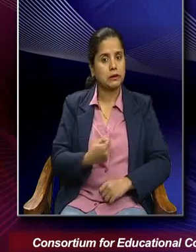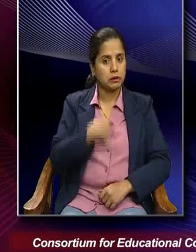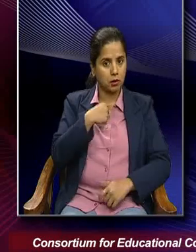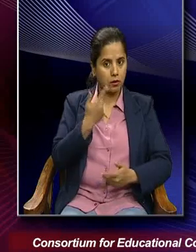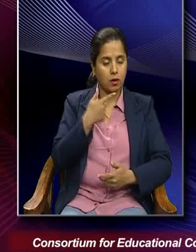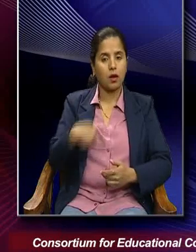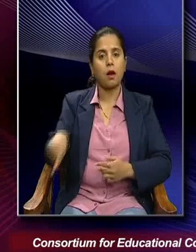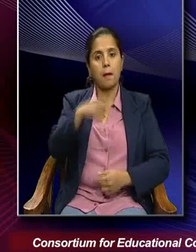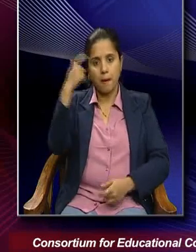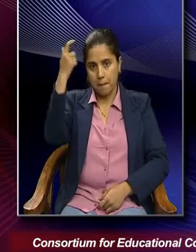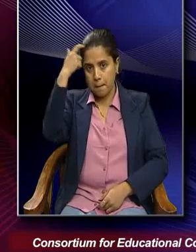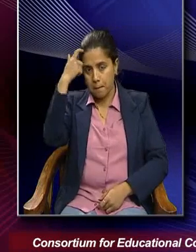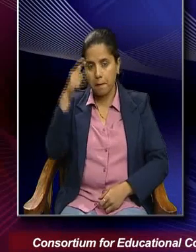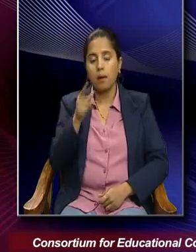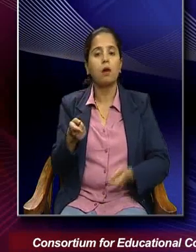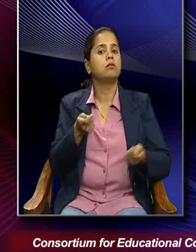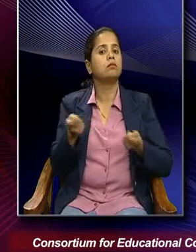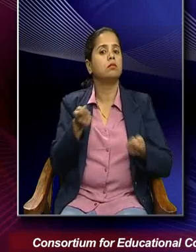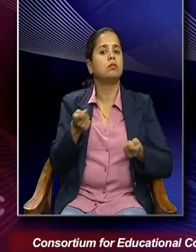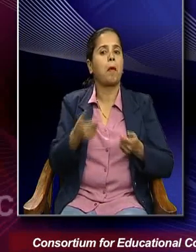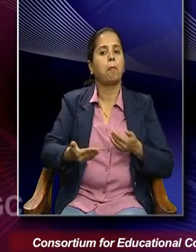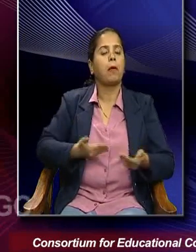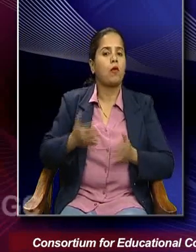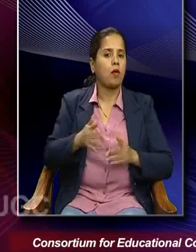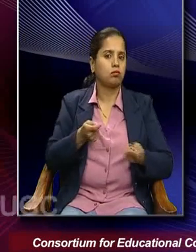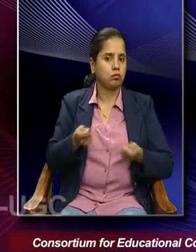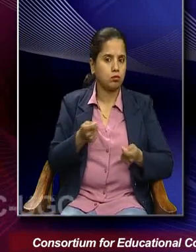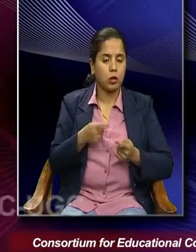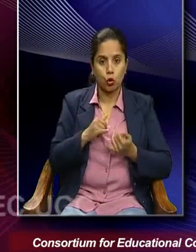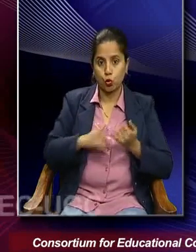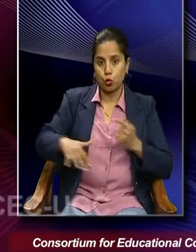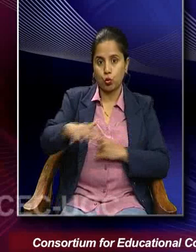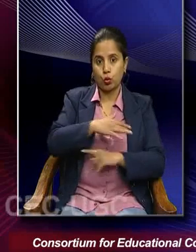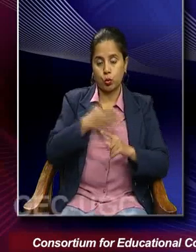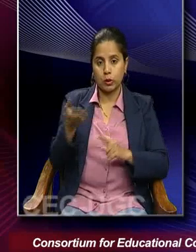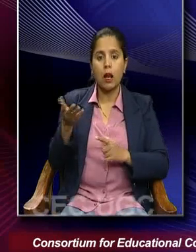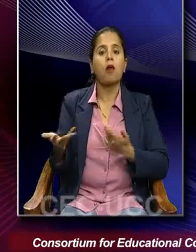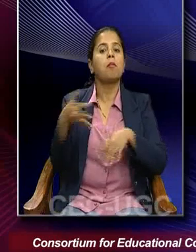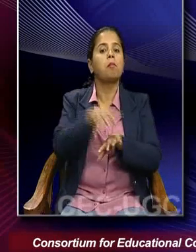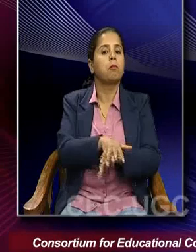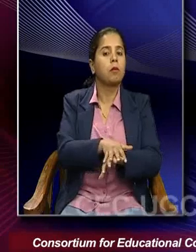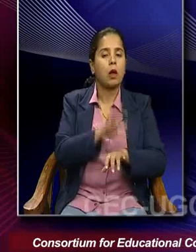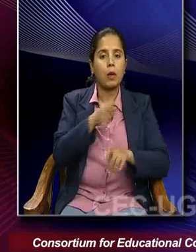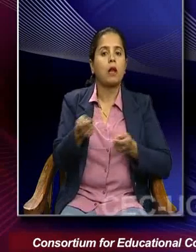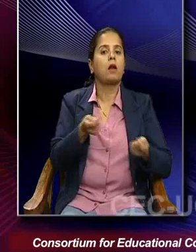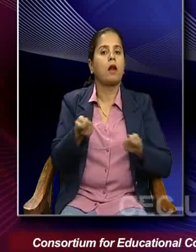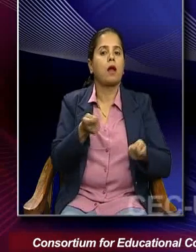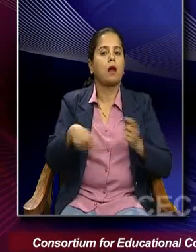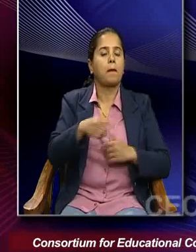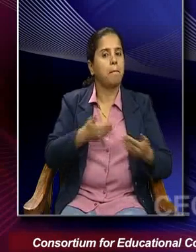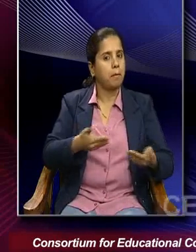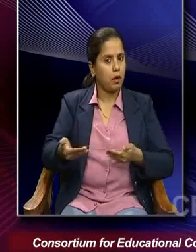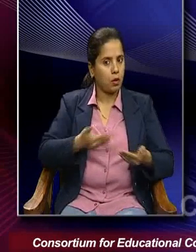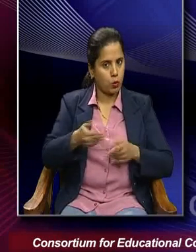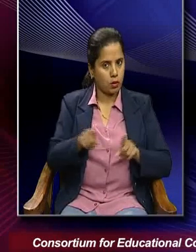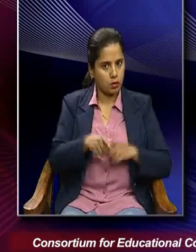the development of an identity. Socialization is happening throughout our life, more when